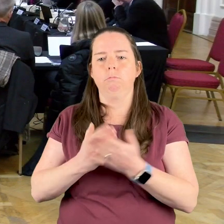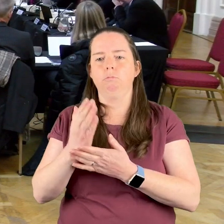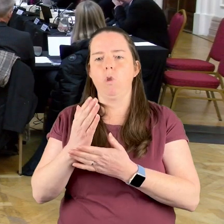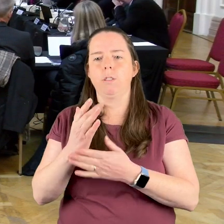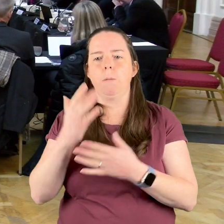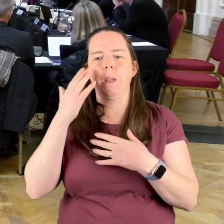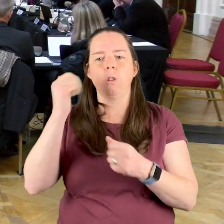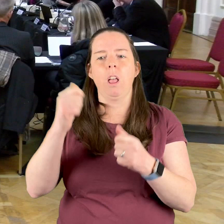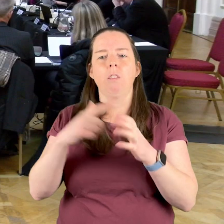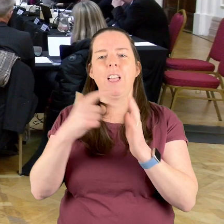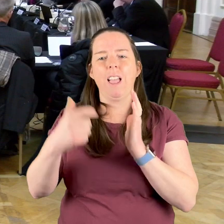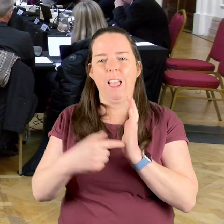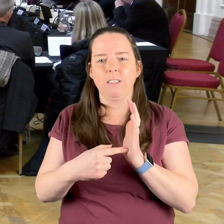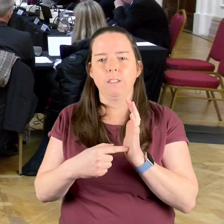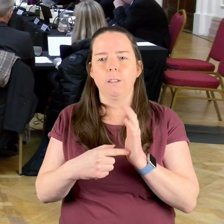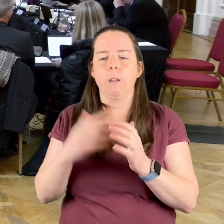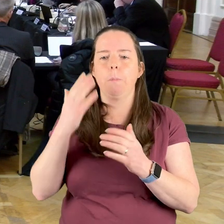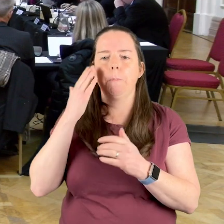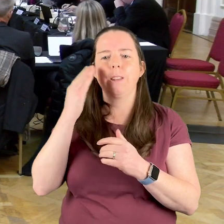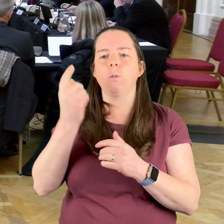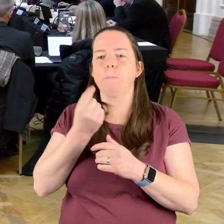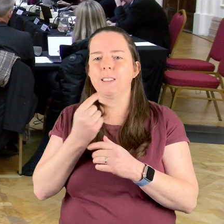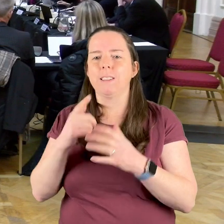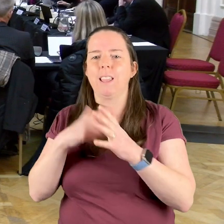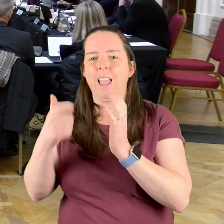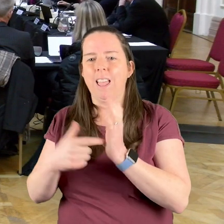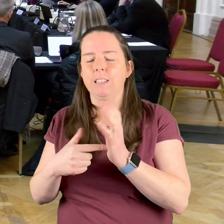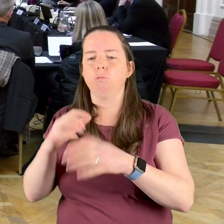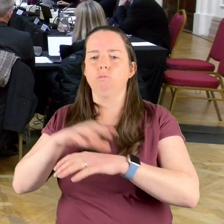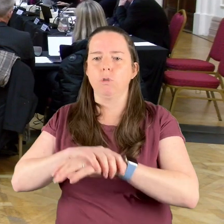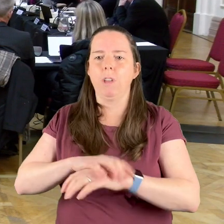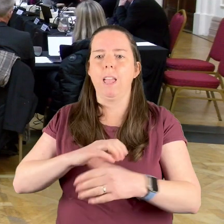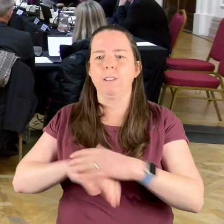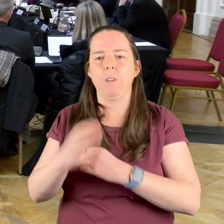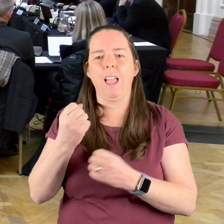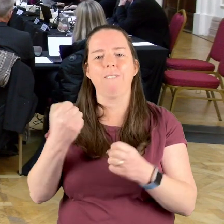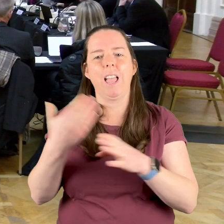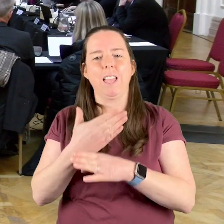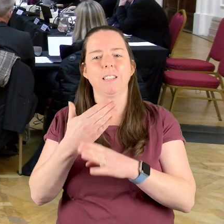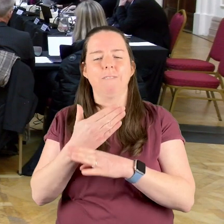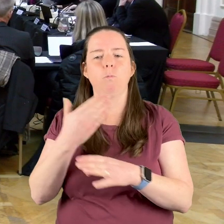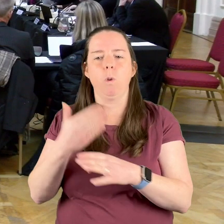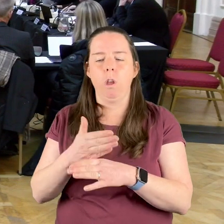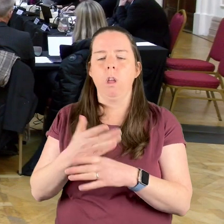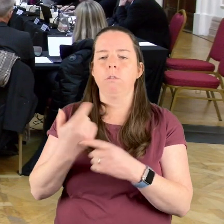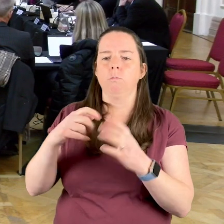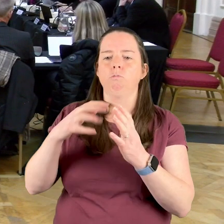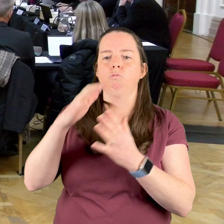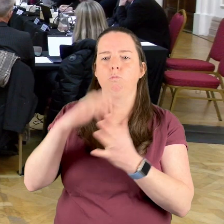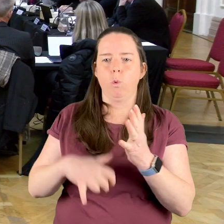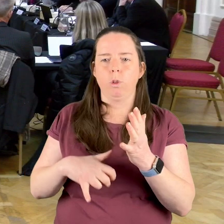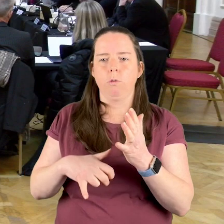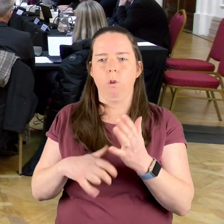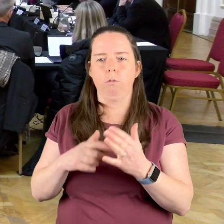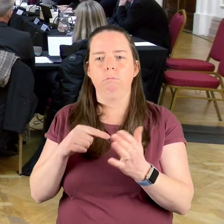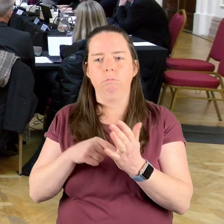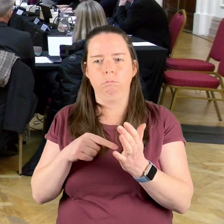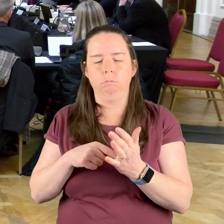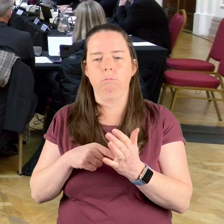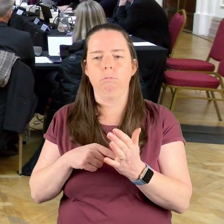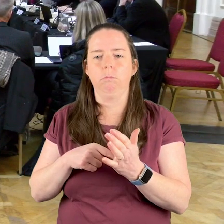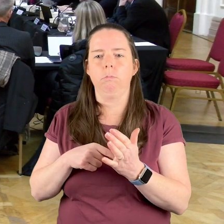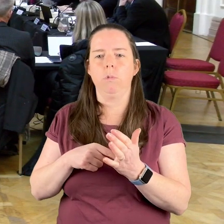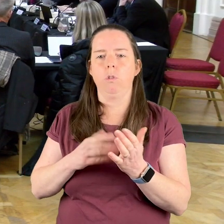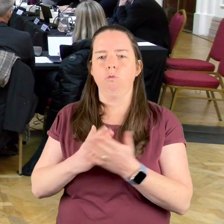both Mental Health Act, Mental Capacity Act and restraints, we have got active work that's reported on